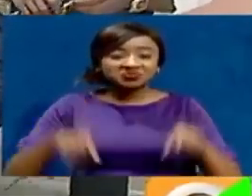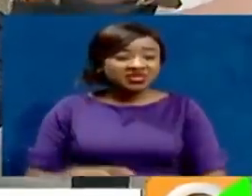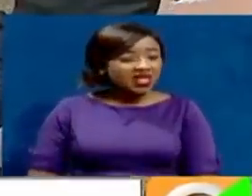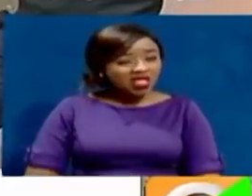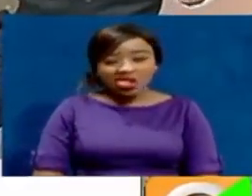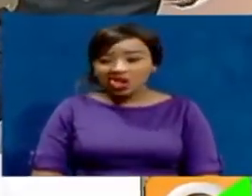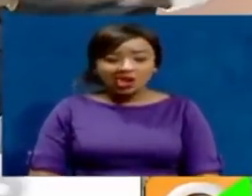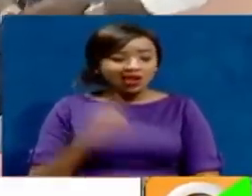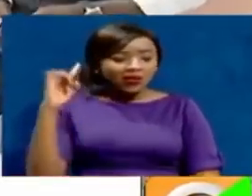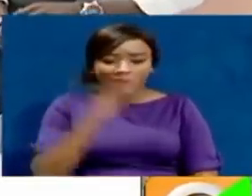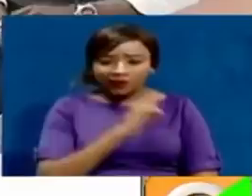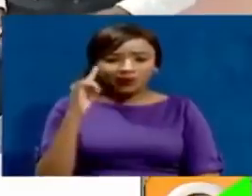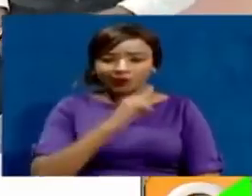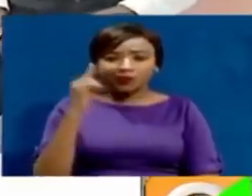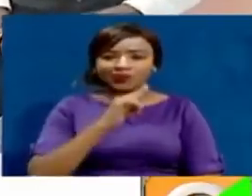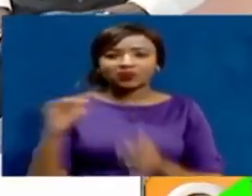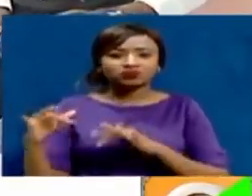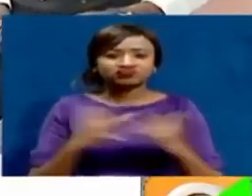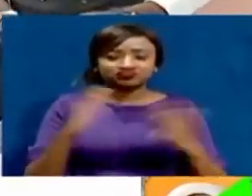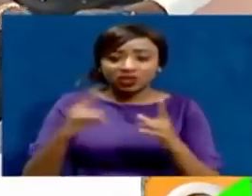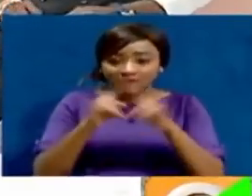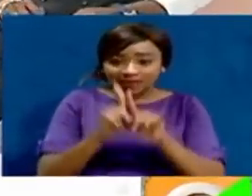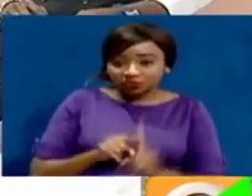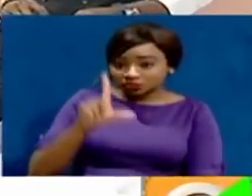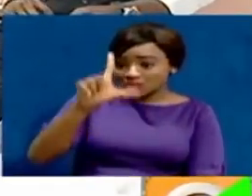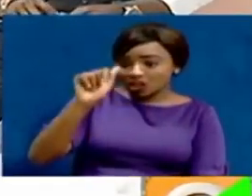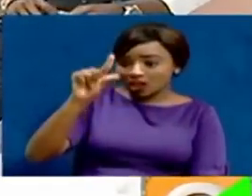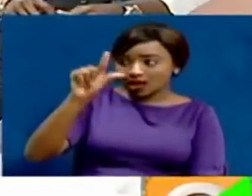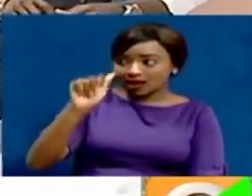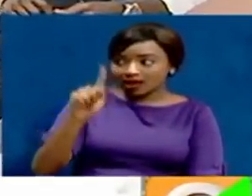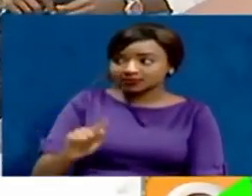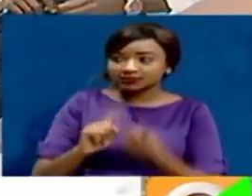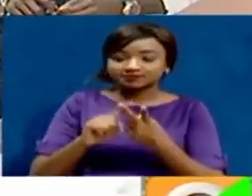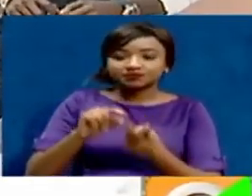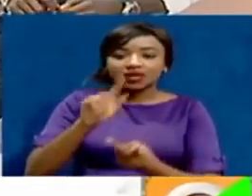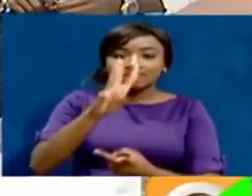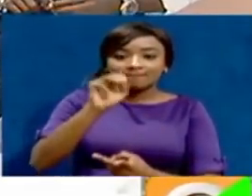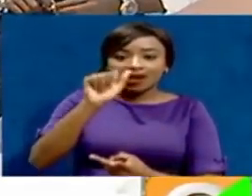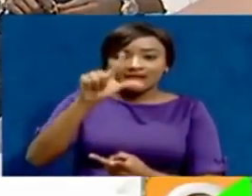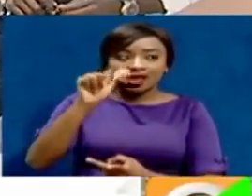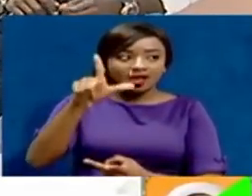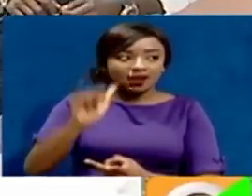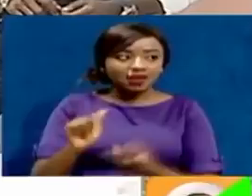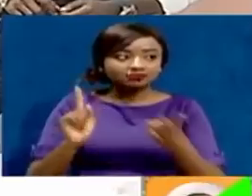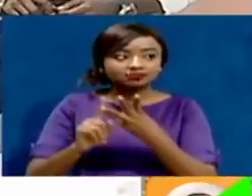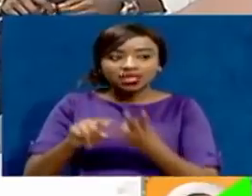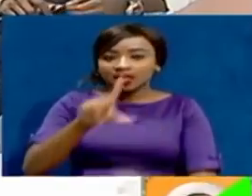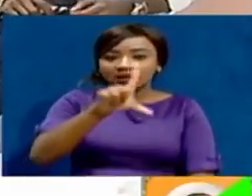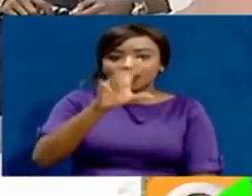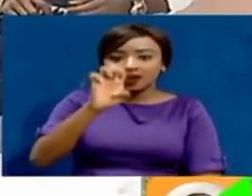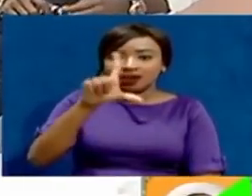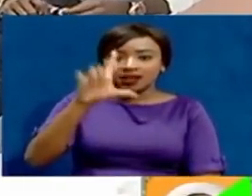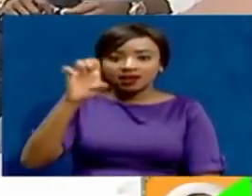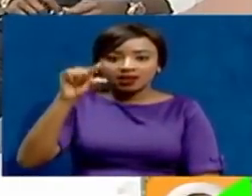ended with an uneasy truce at the Senate. Senators Christopher Lang'at, Cleophas Malala, and Stephen Lelegwe were all forced to